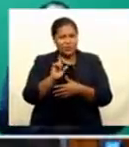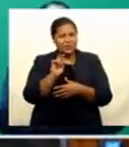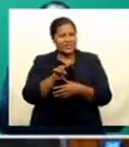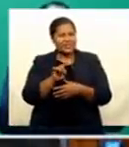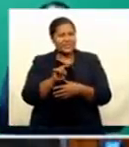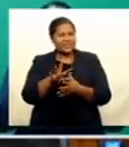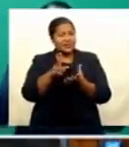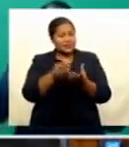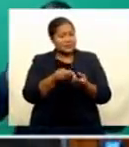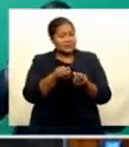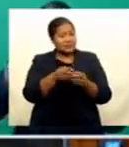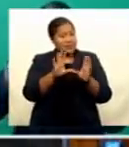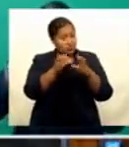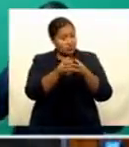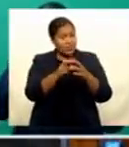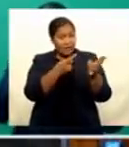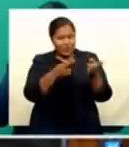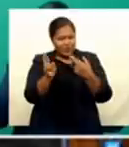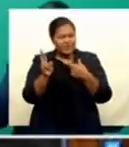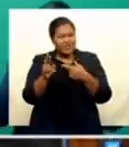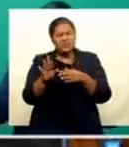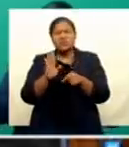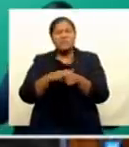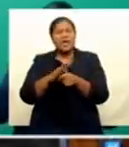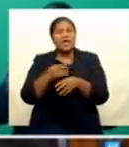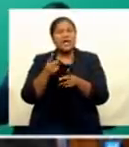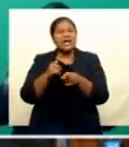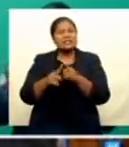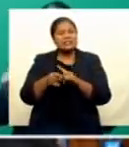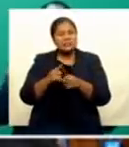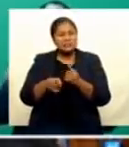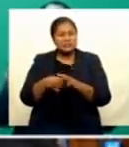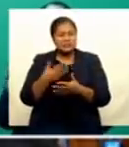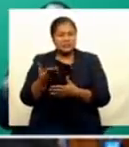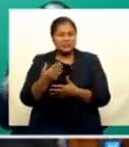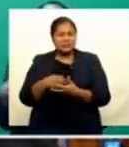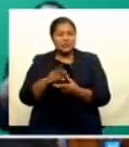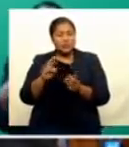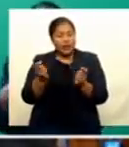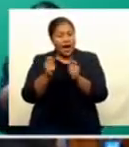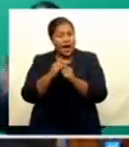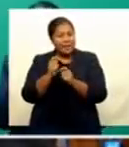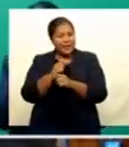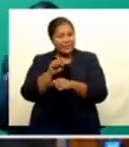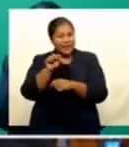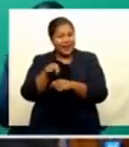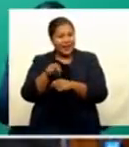Group recommendation as an excuse to amendments